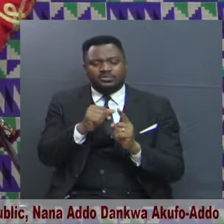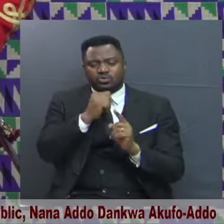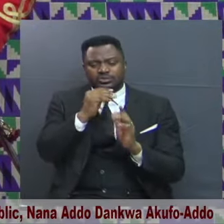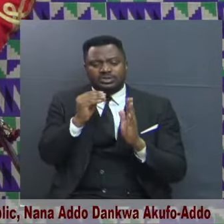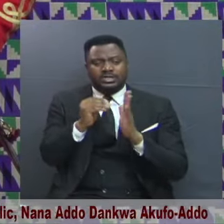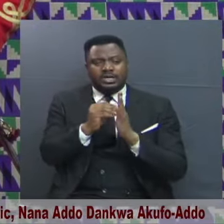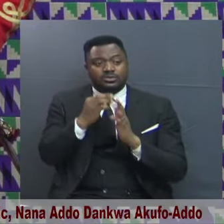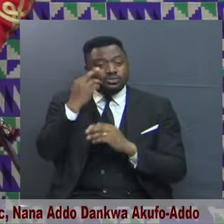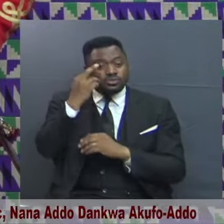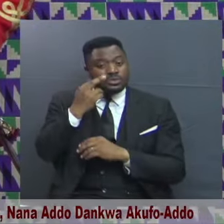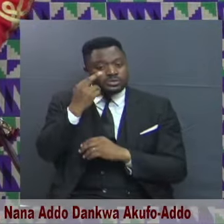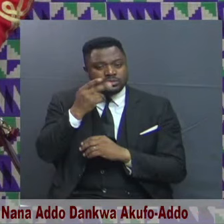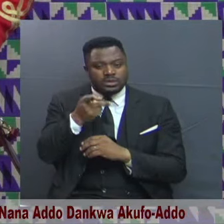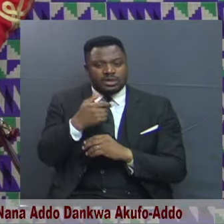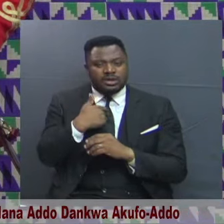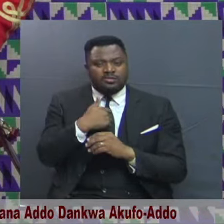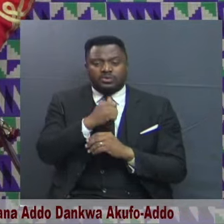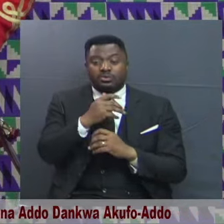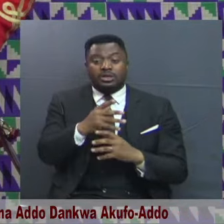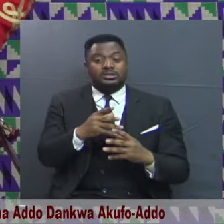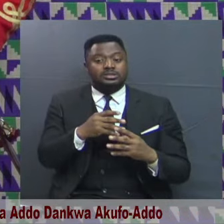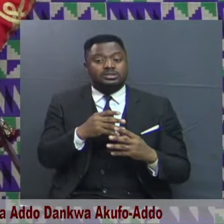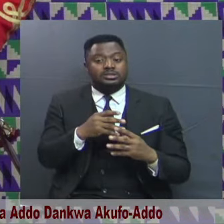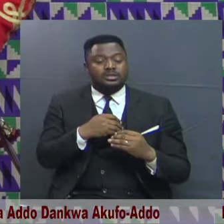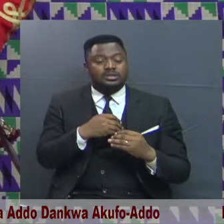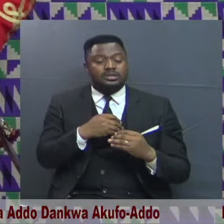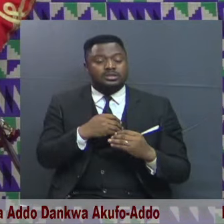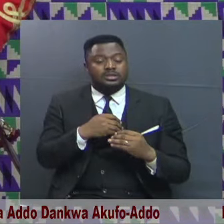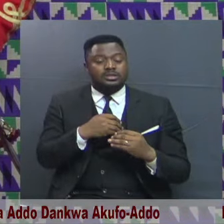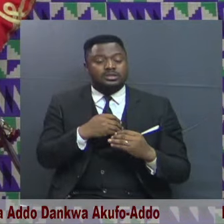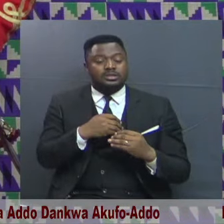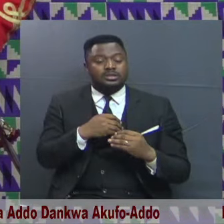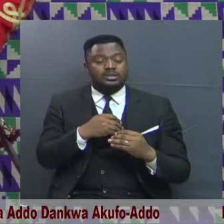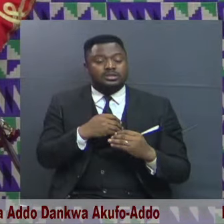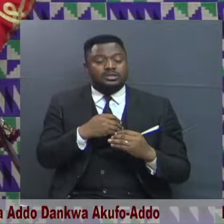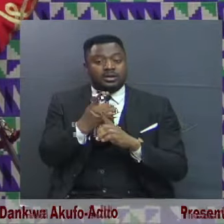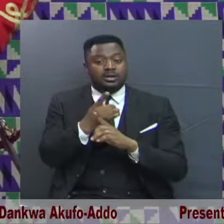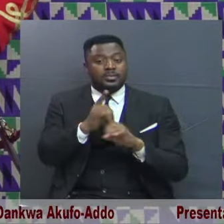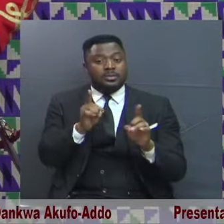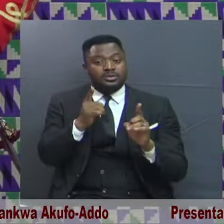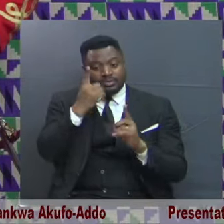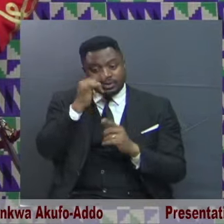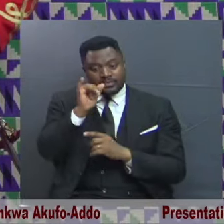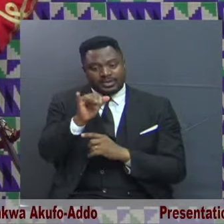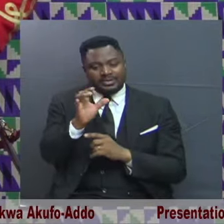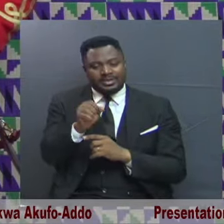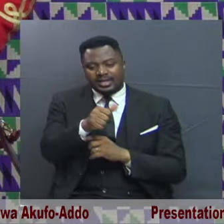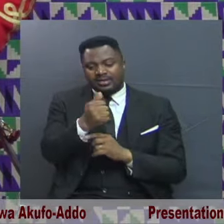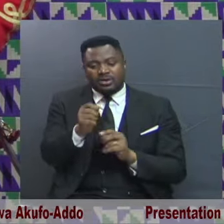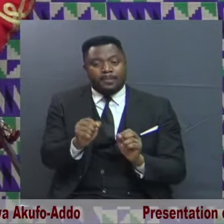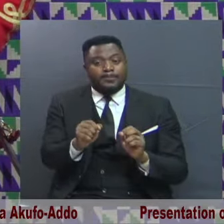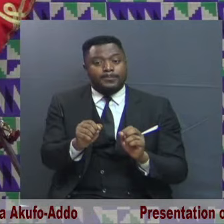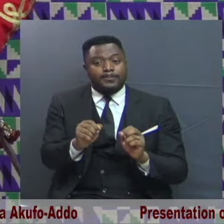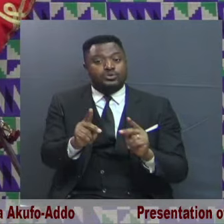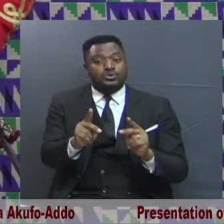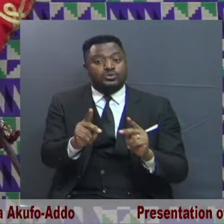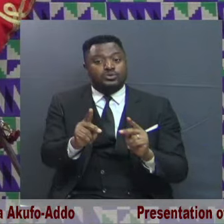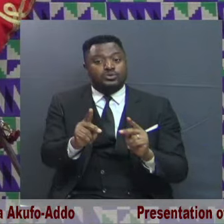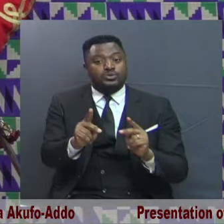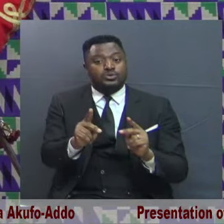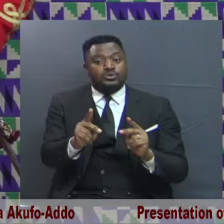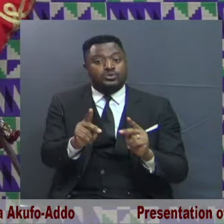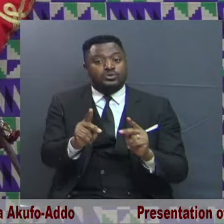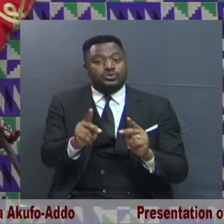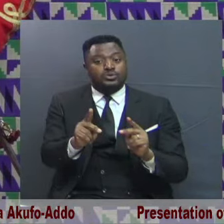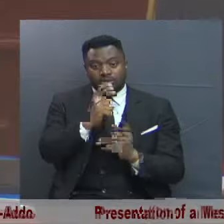reasons have never accepted accepted multiparty democracy and therefore take every opportunity to portray